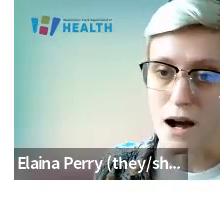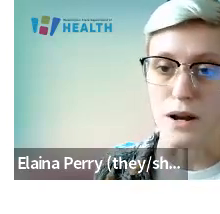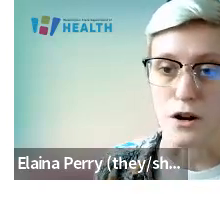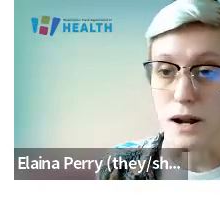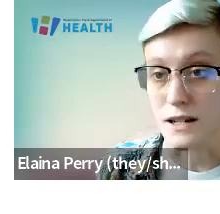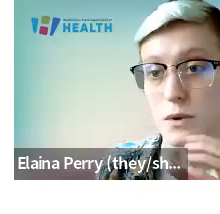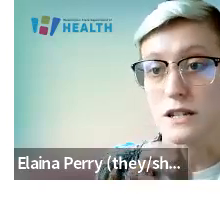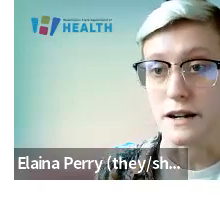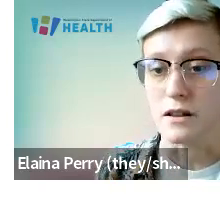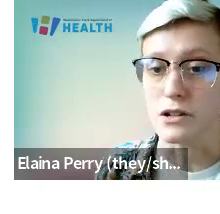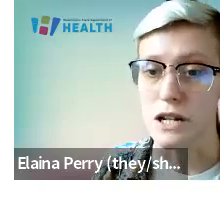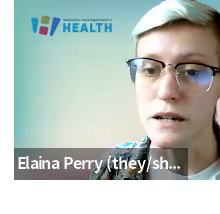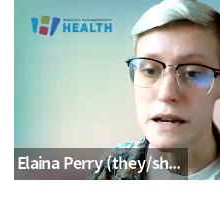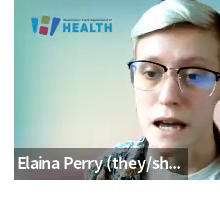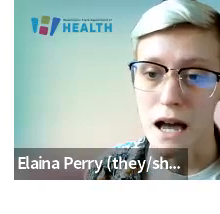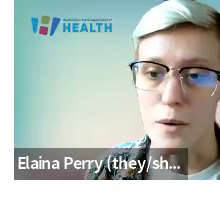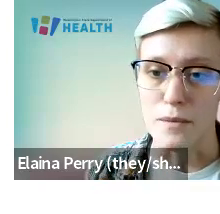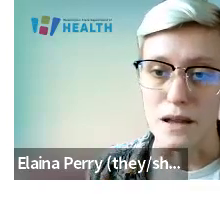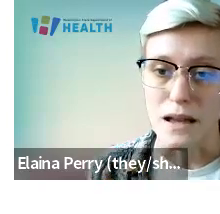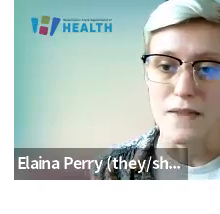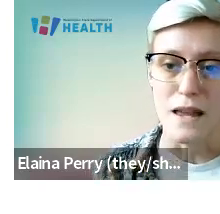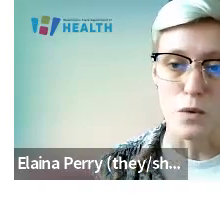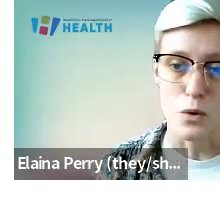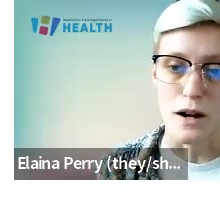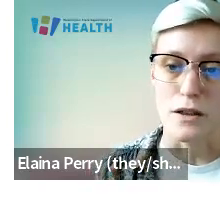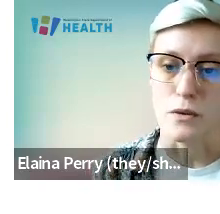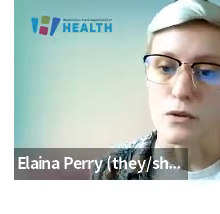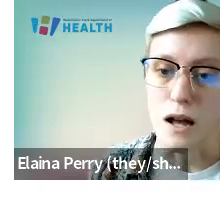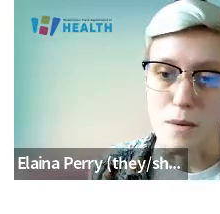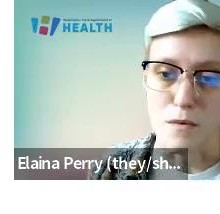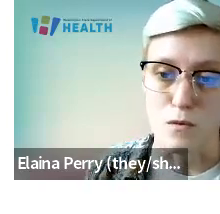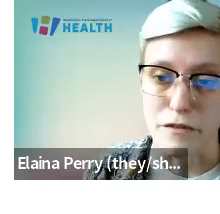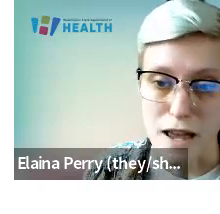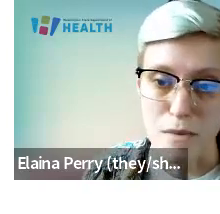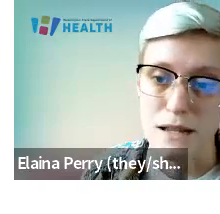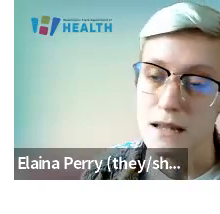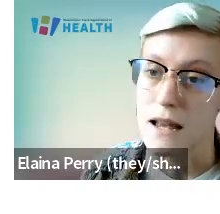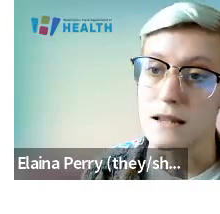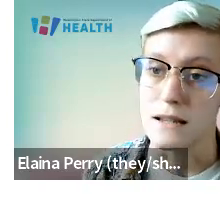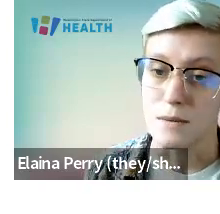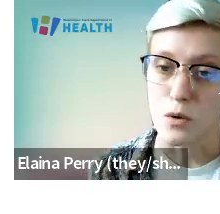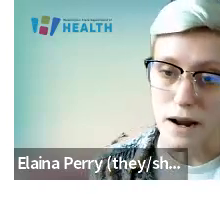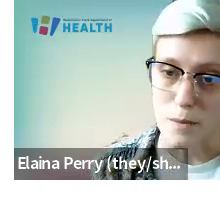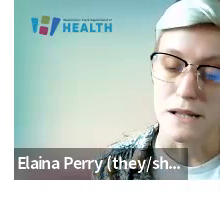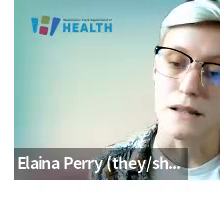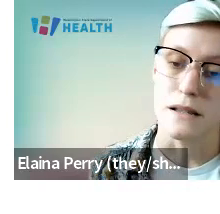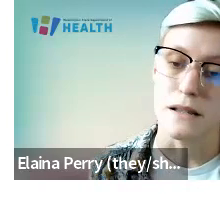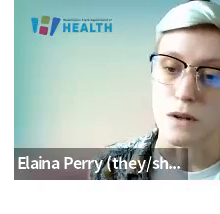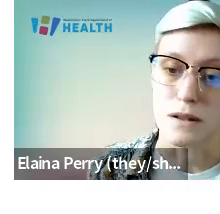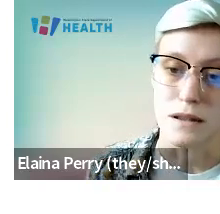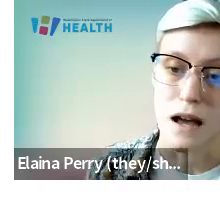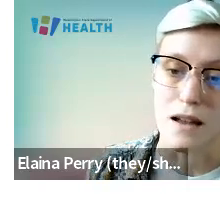system and how it interacts with technology. And then we'll walk through refinements and system